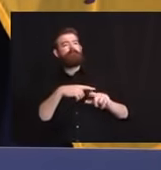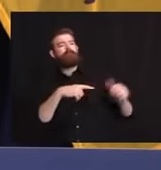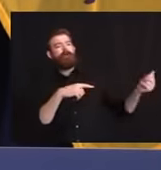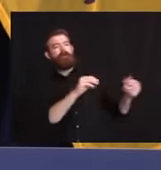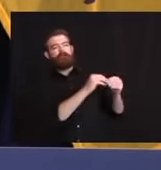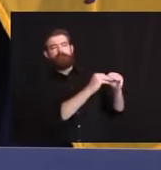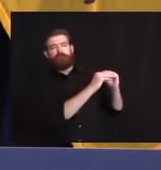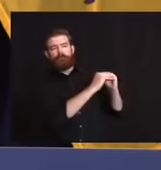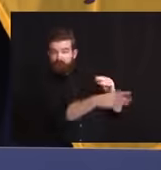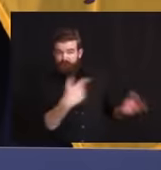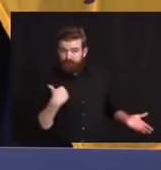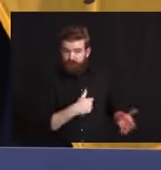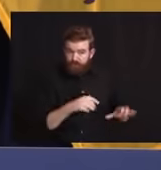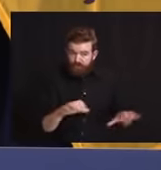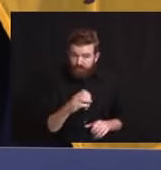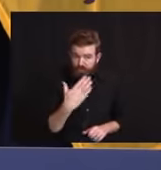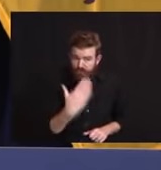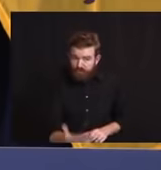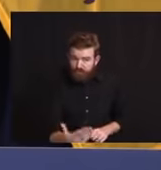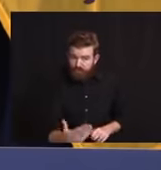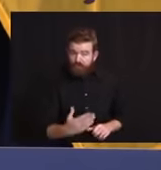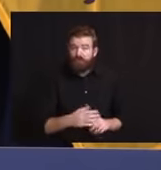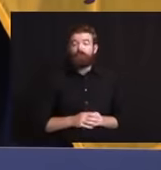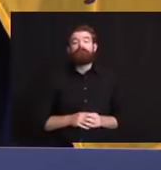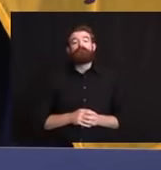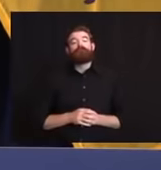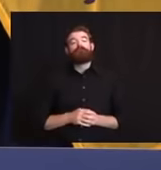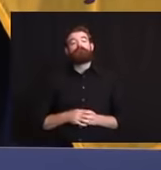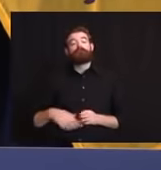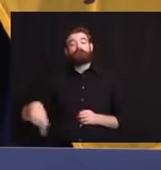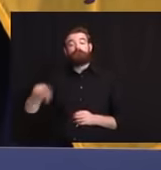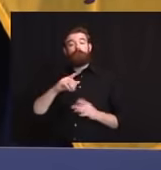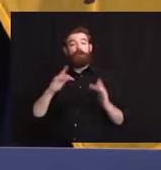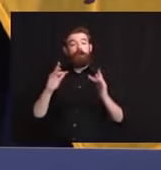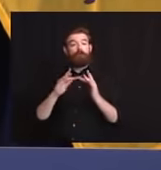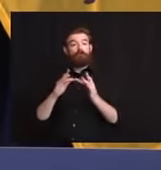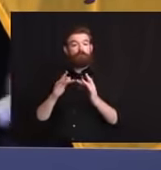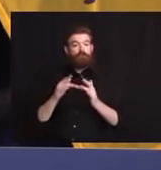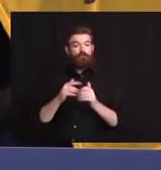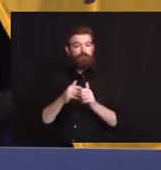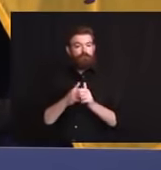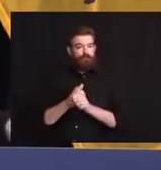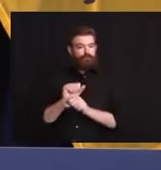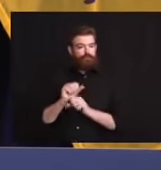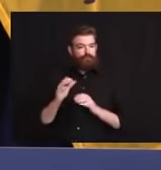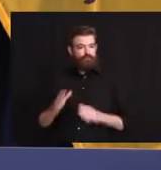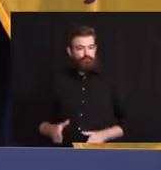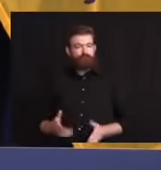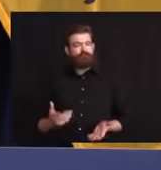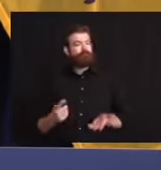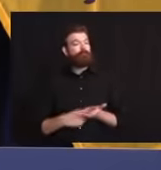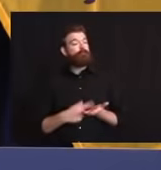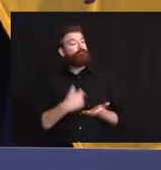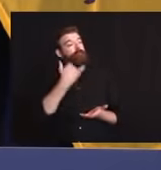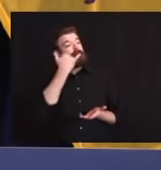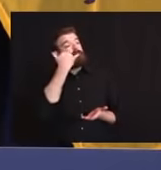piece. But whether you're looking at this through schools, through the lens of local health authorities, at the state level,